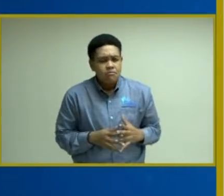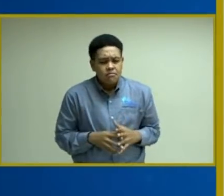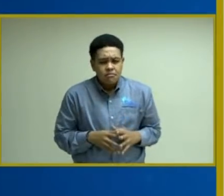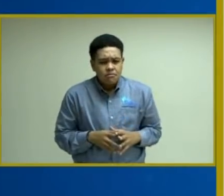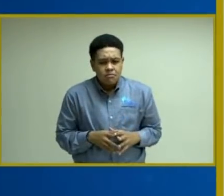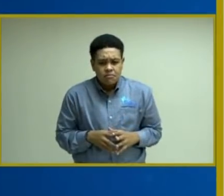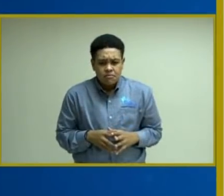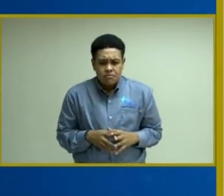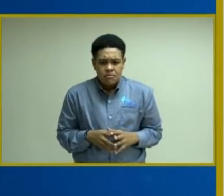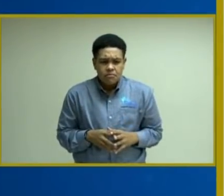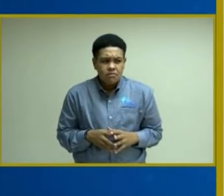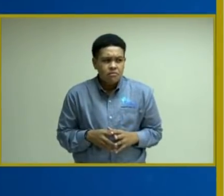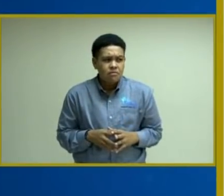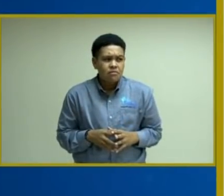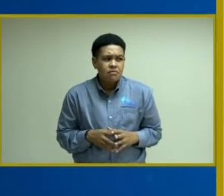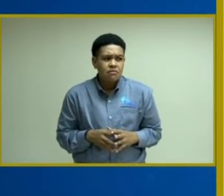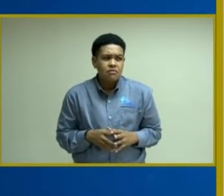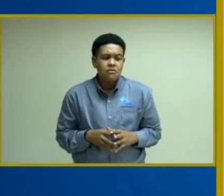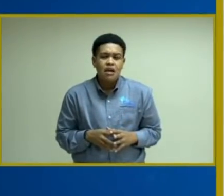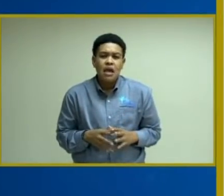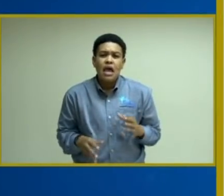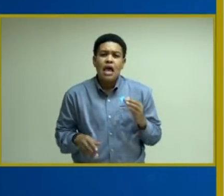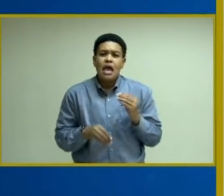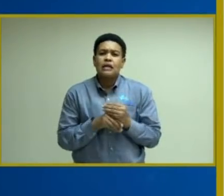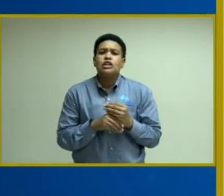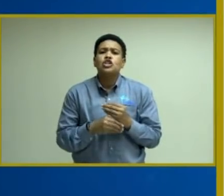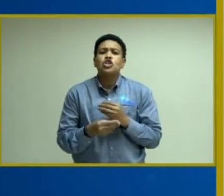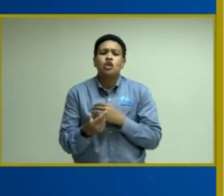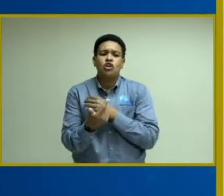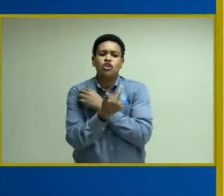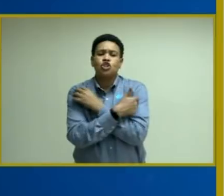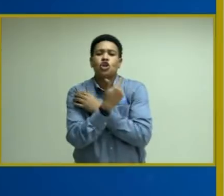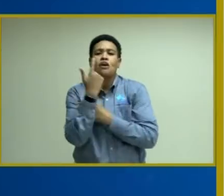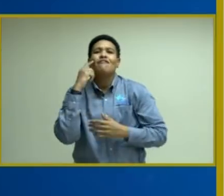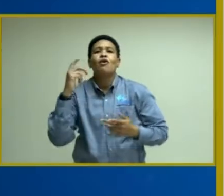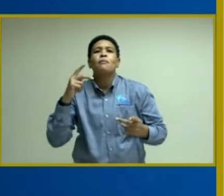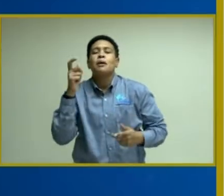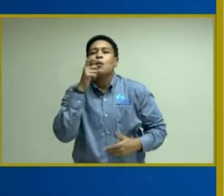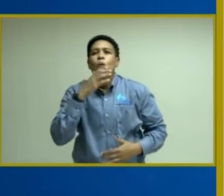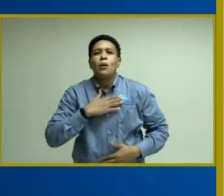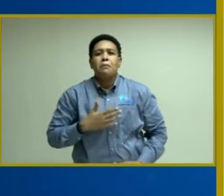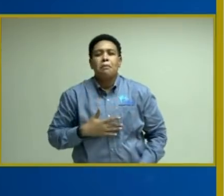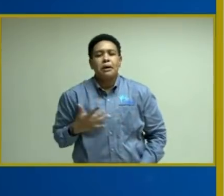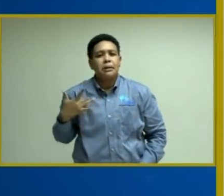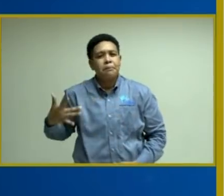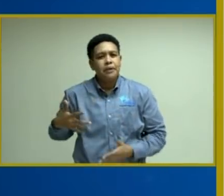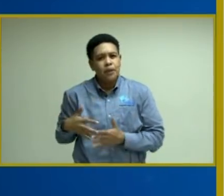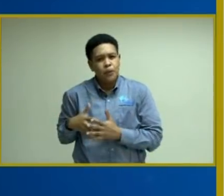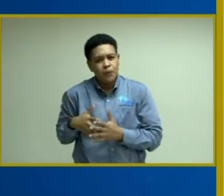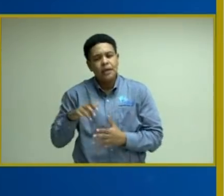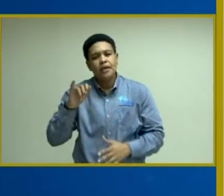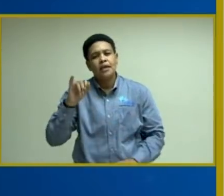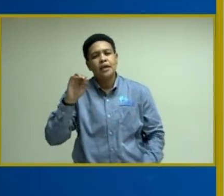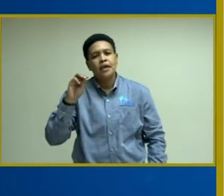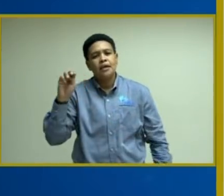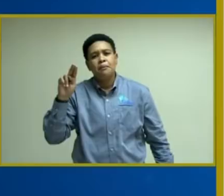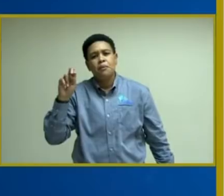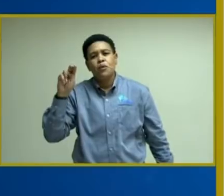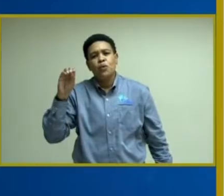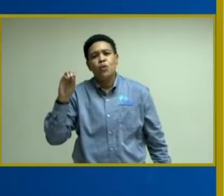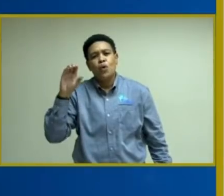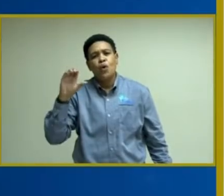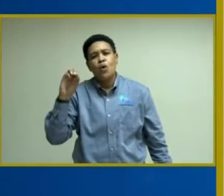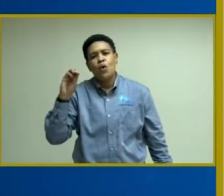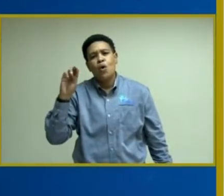The additional dose for the immunocompromised. And here we have to make a difference, to make a